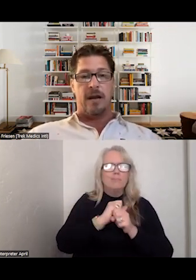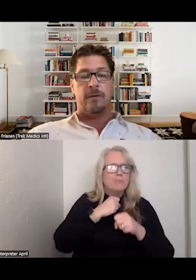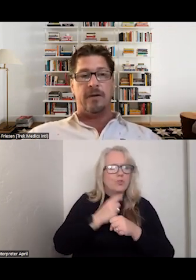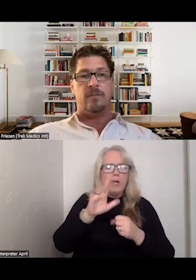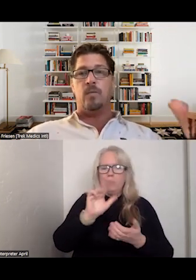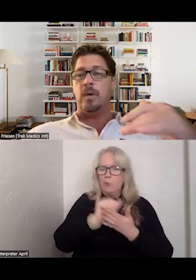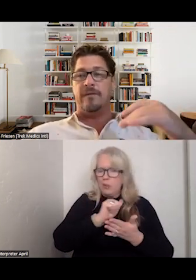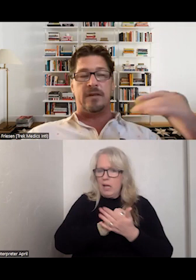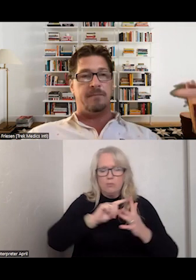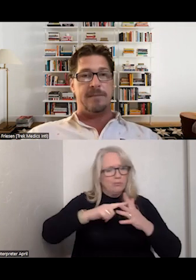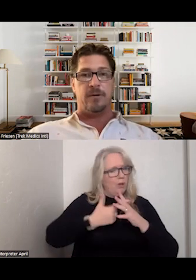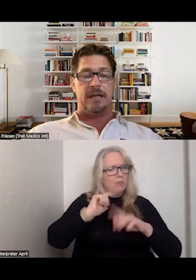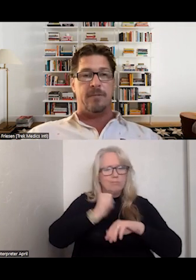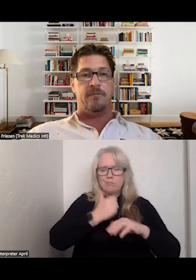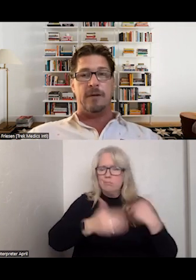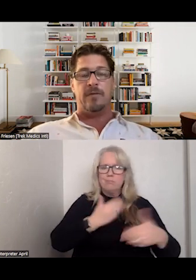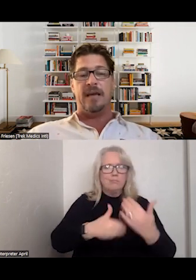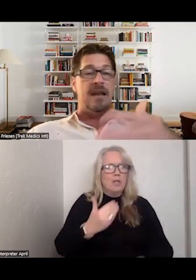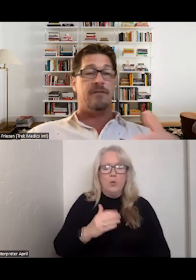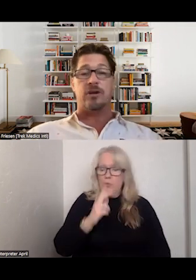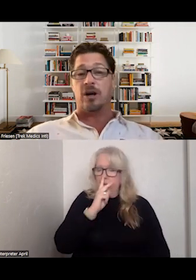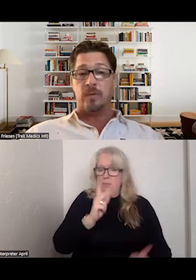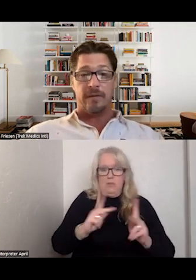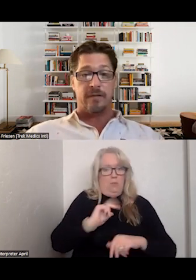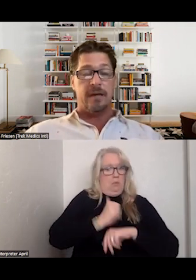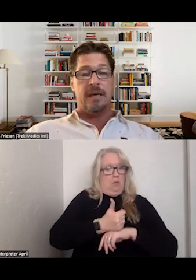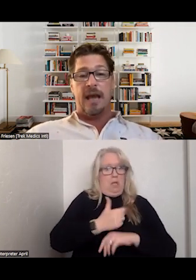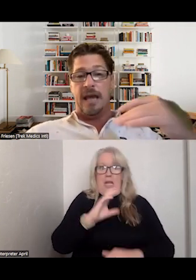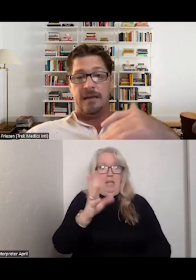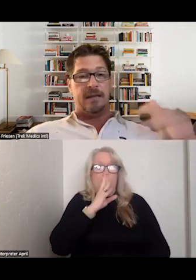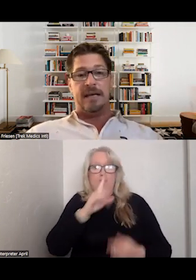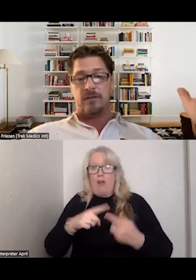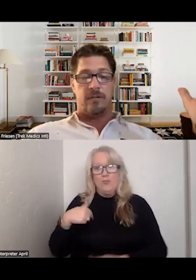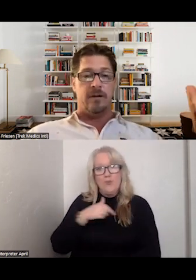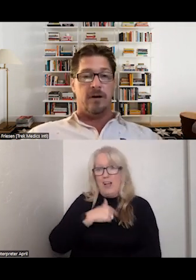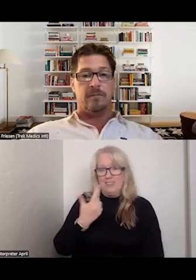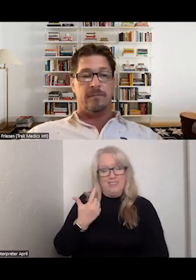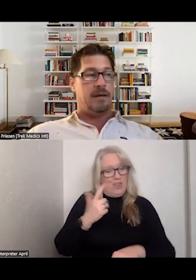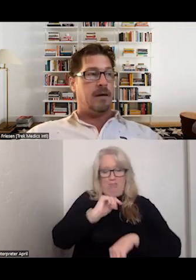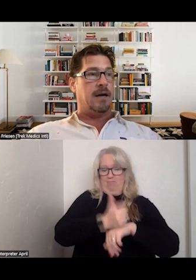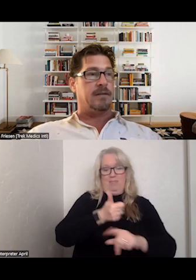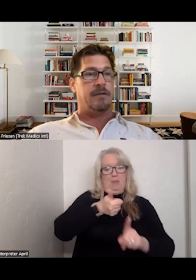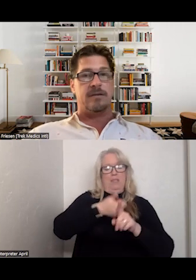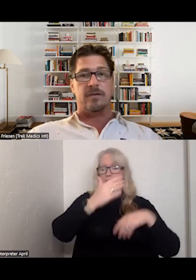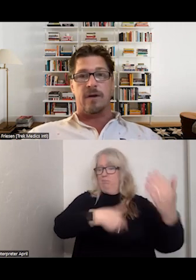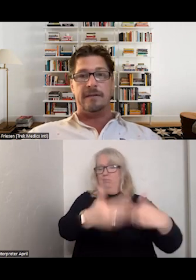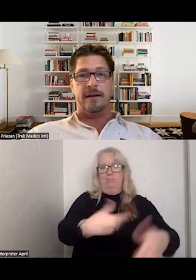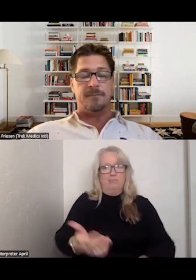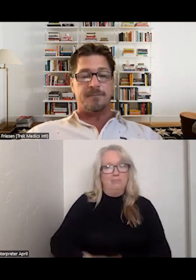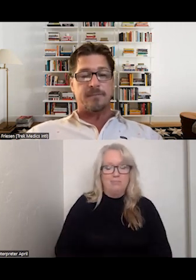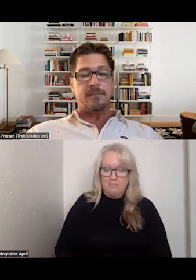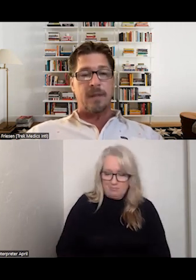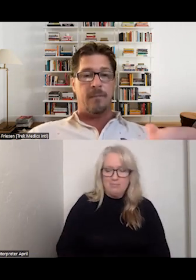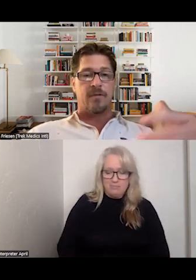started and running with it. We have seen people get up and running with it and never talk to us and hit the races running